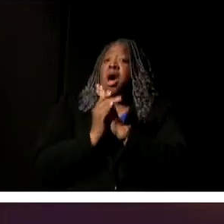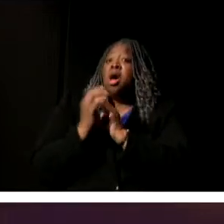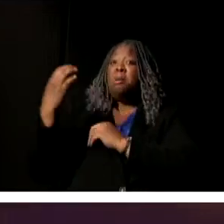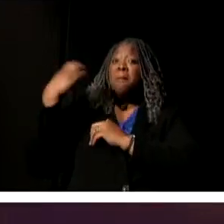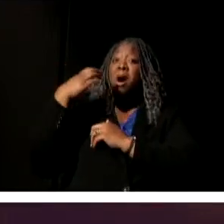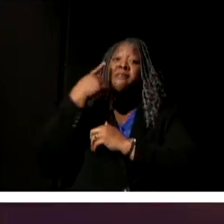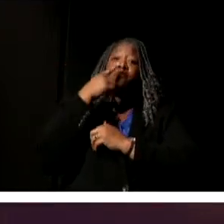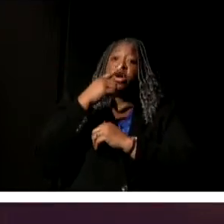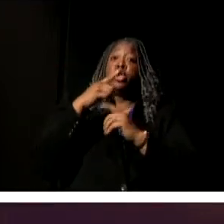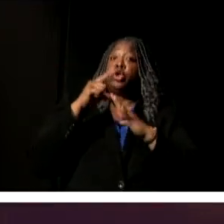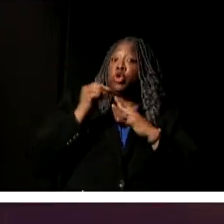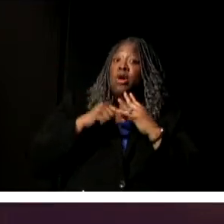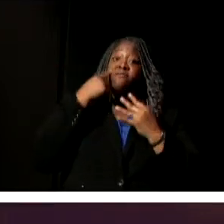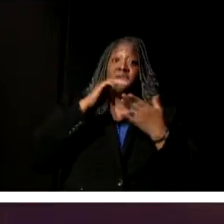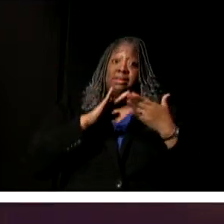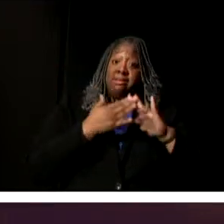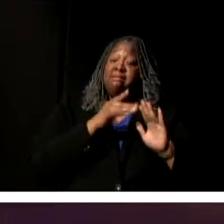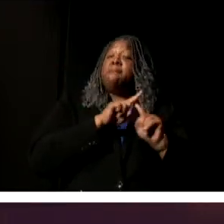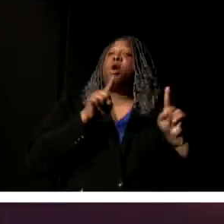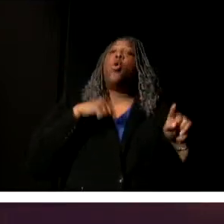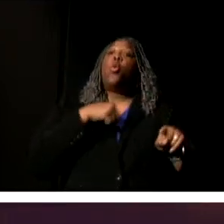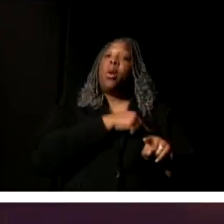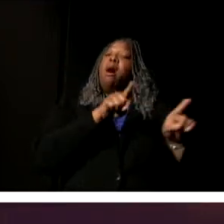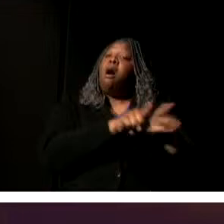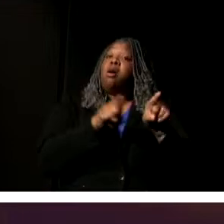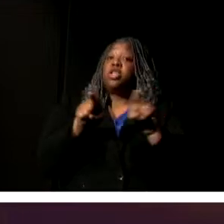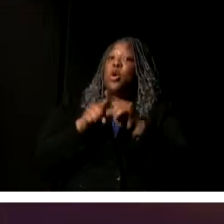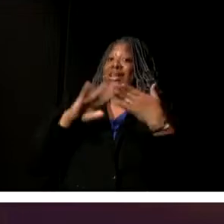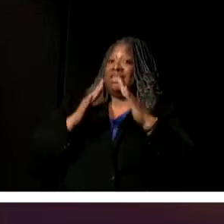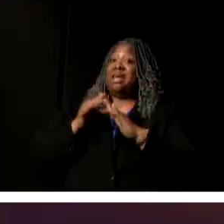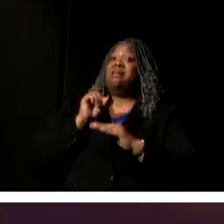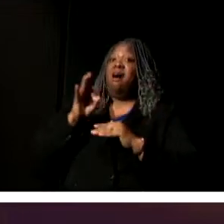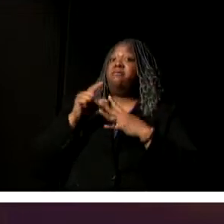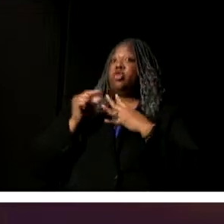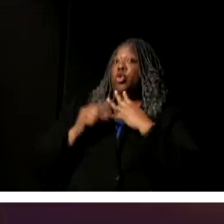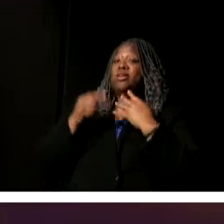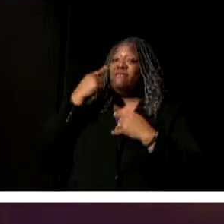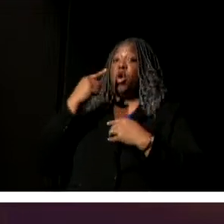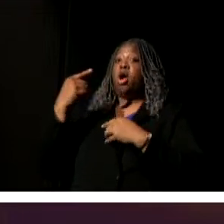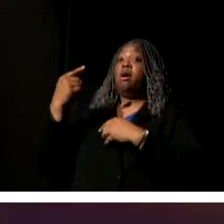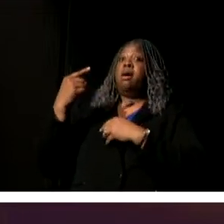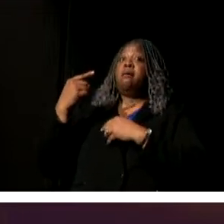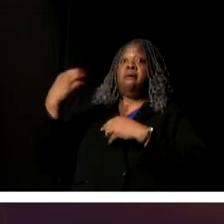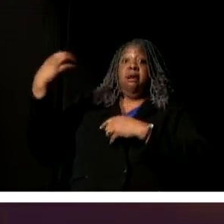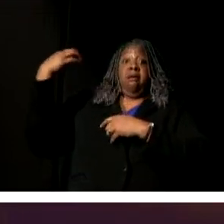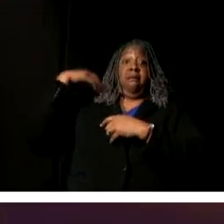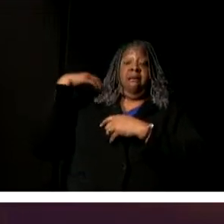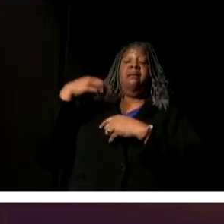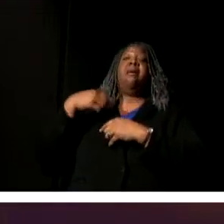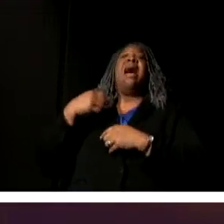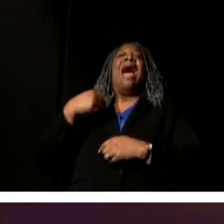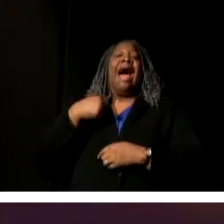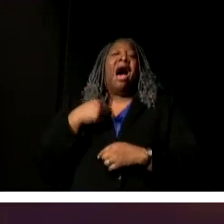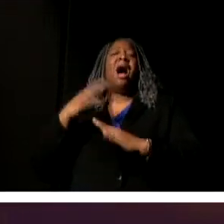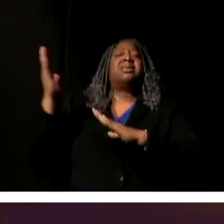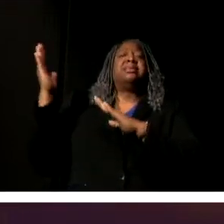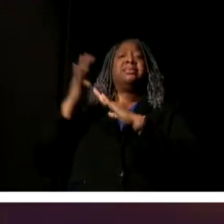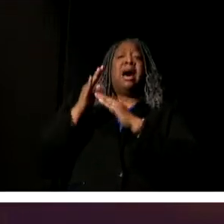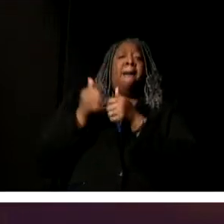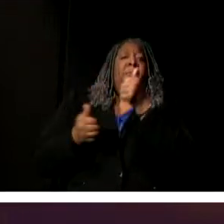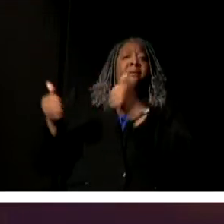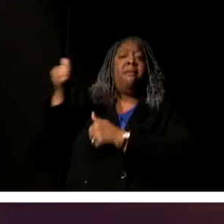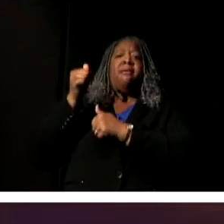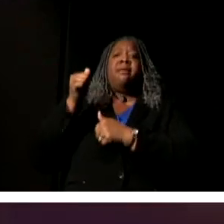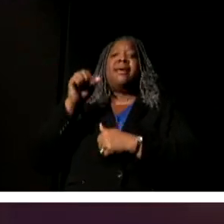in the city, we also are a city of choice for employers. A top executive at